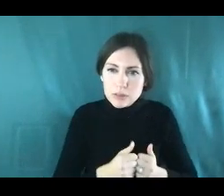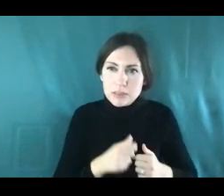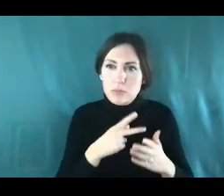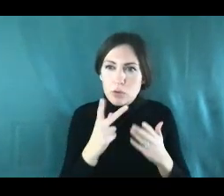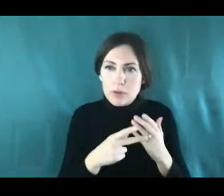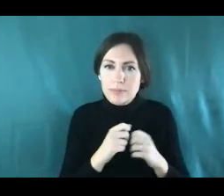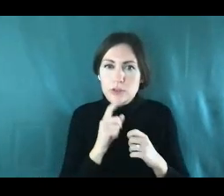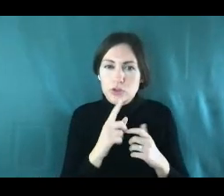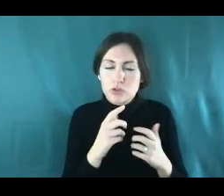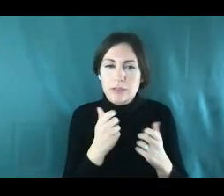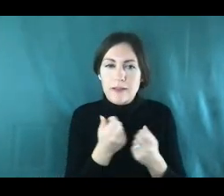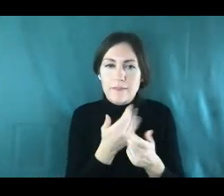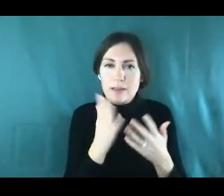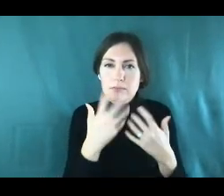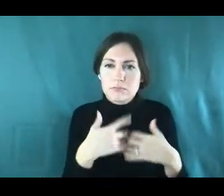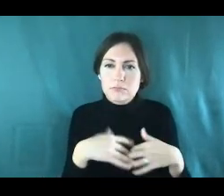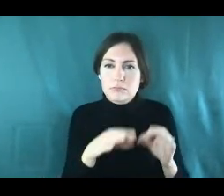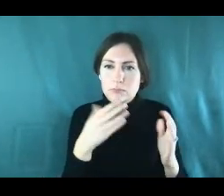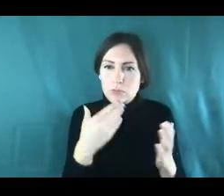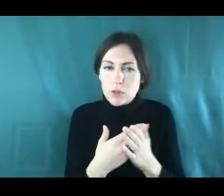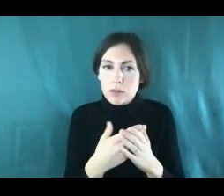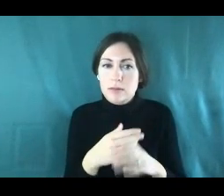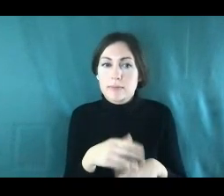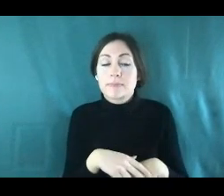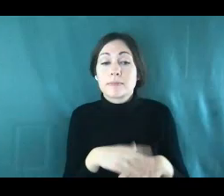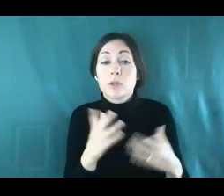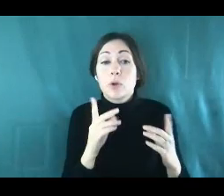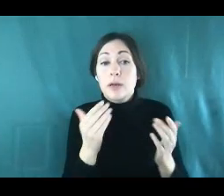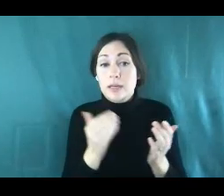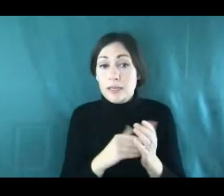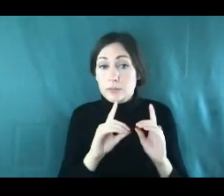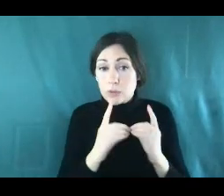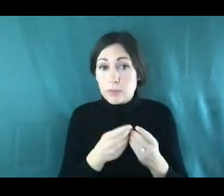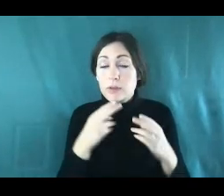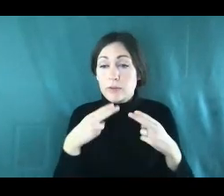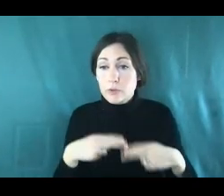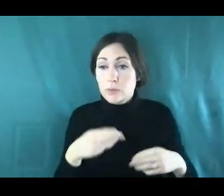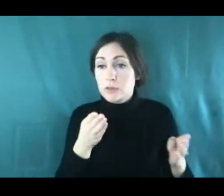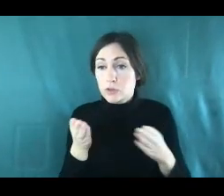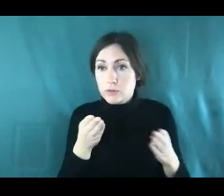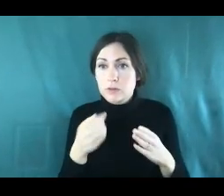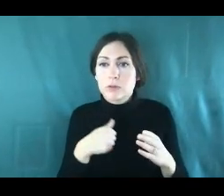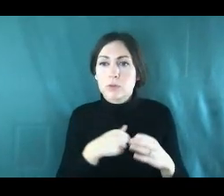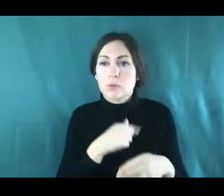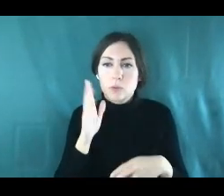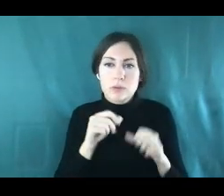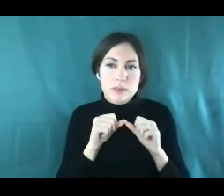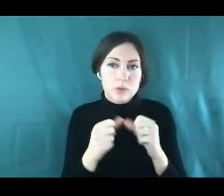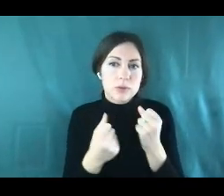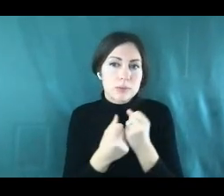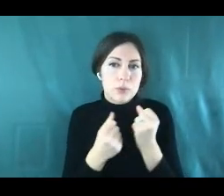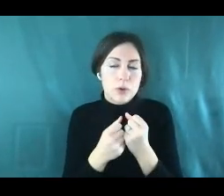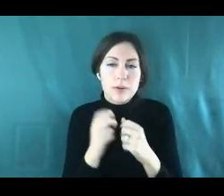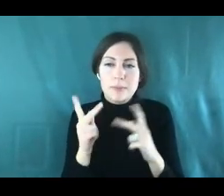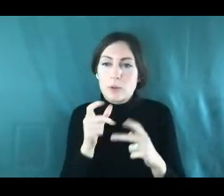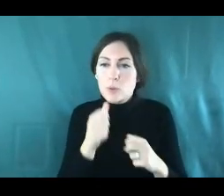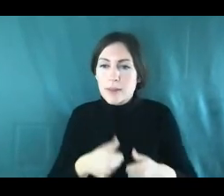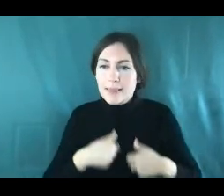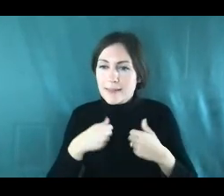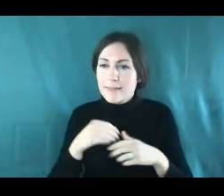work together. So the Department of Human Services, we are going to continue to support Nevadans, focusing